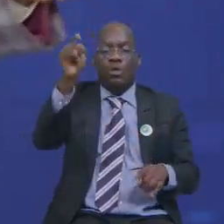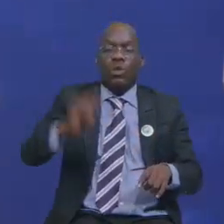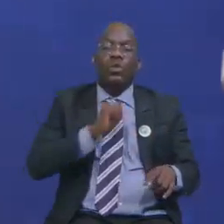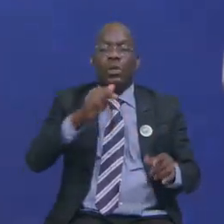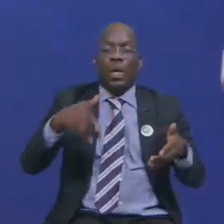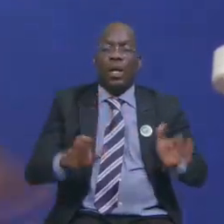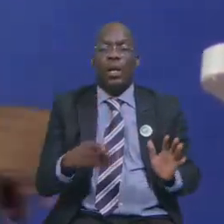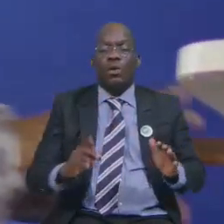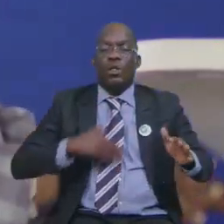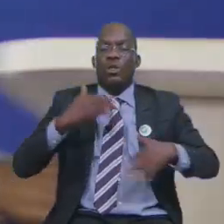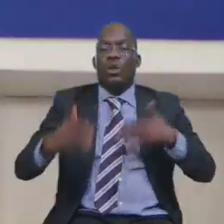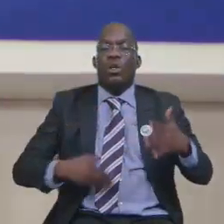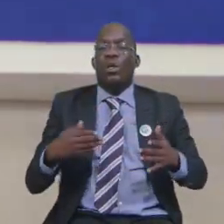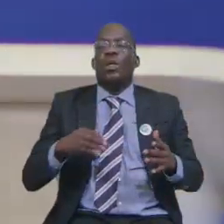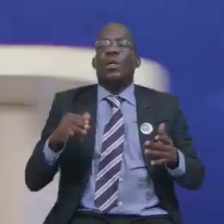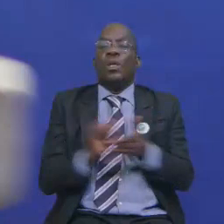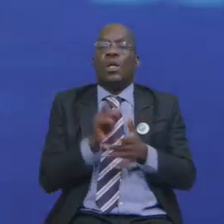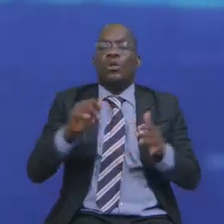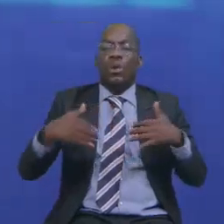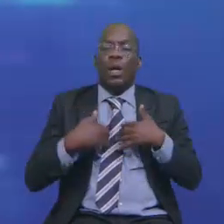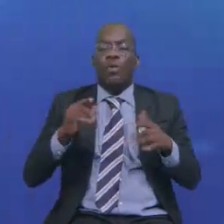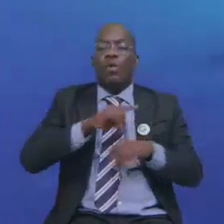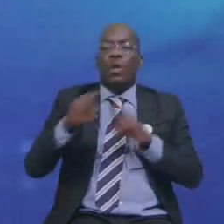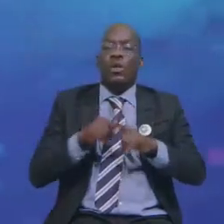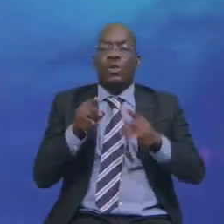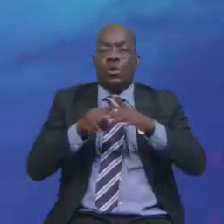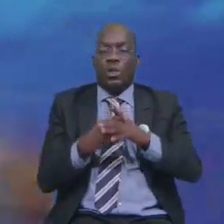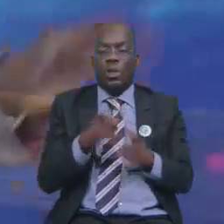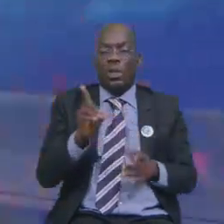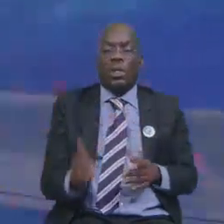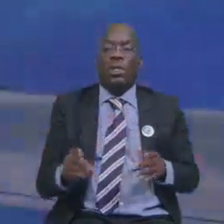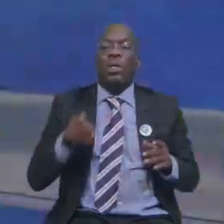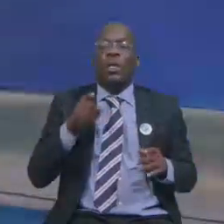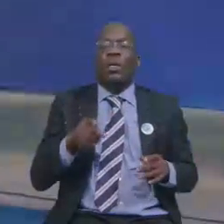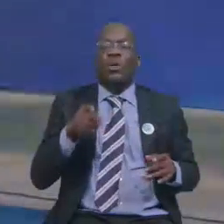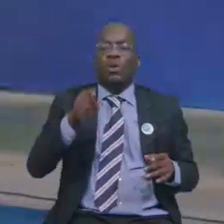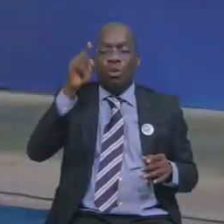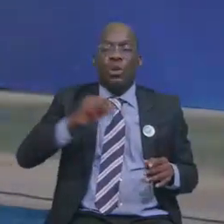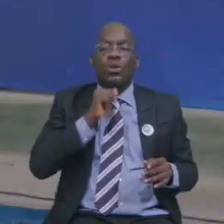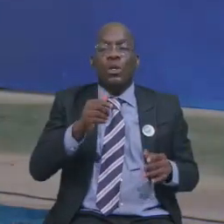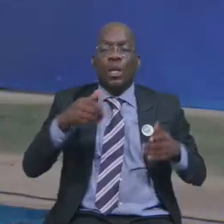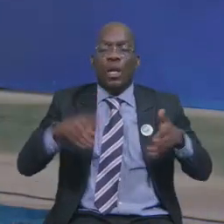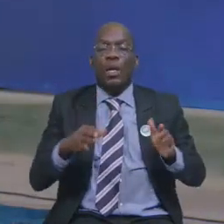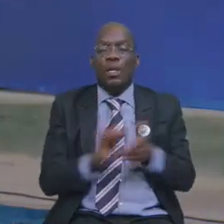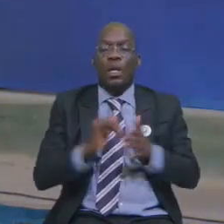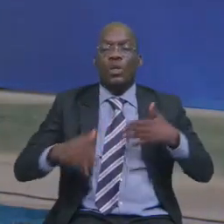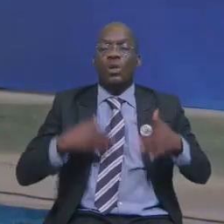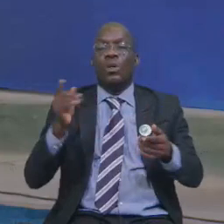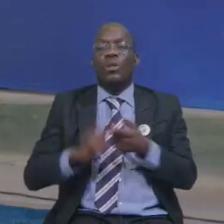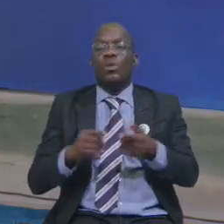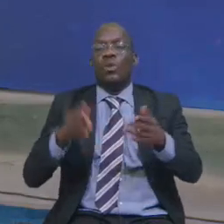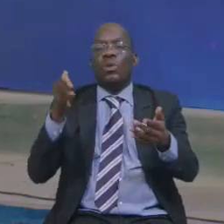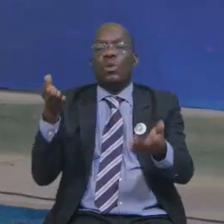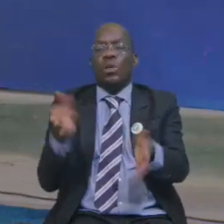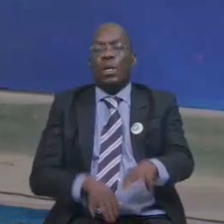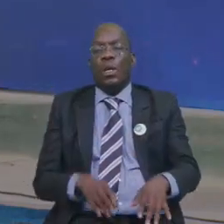beginning when you entered, you must not allow that excitement to die down. You have